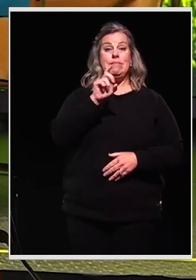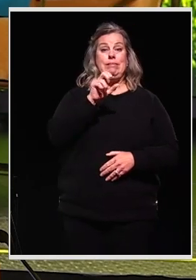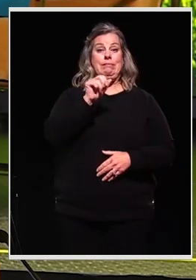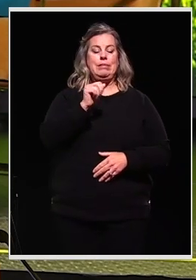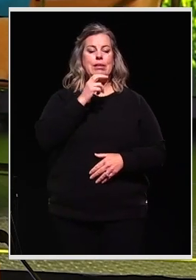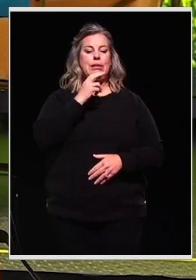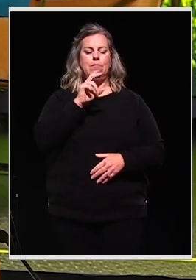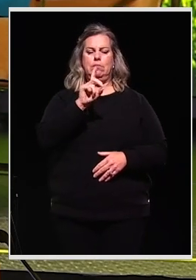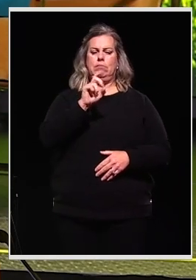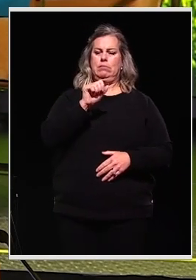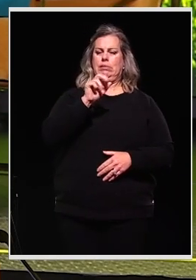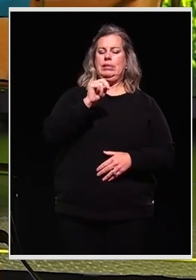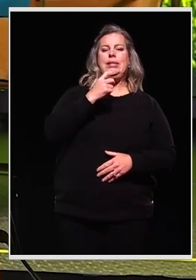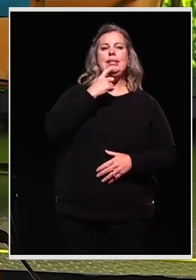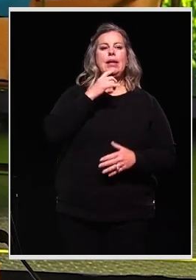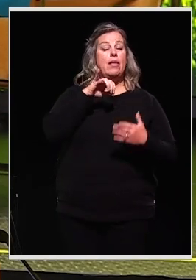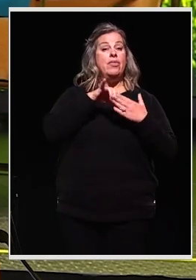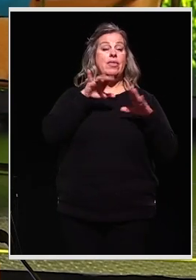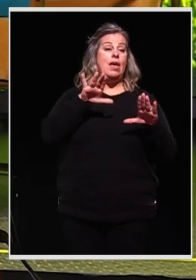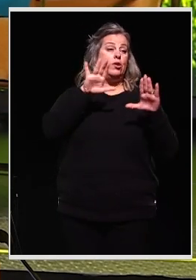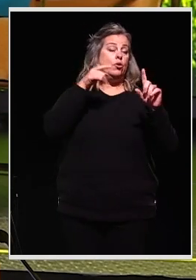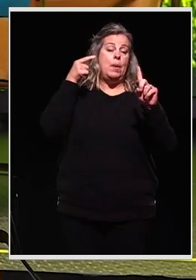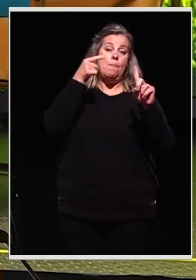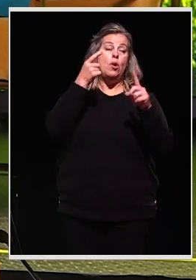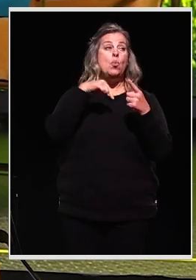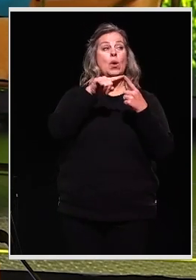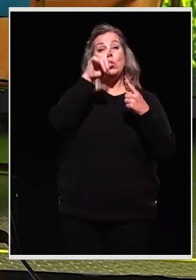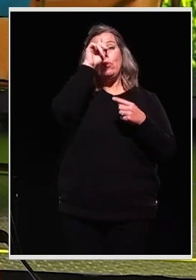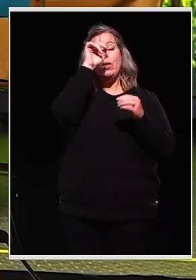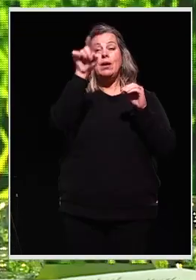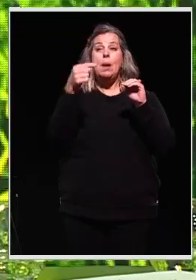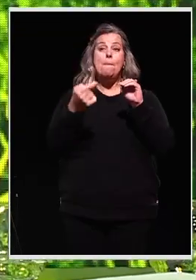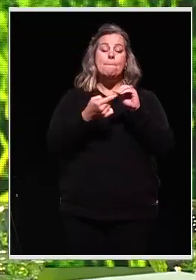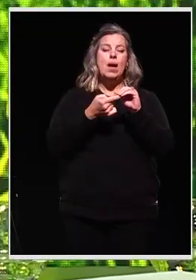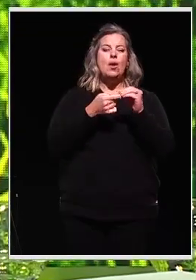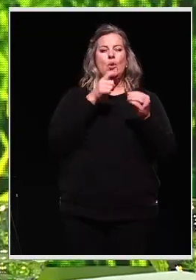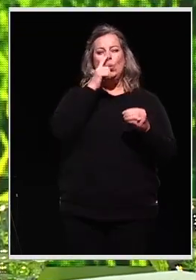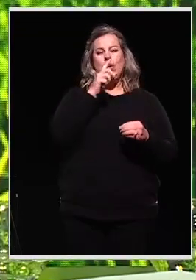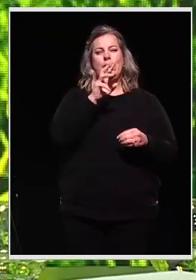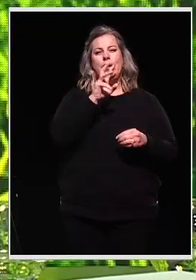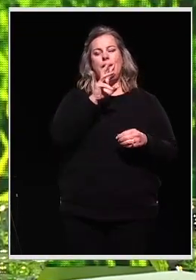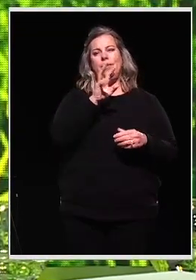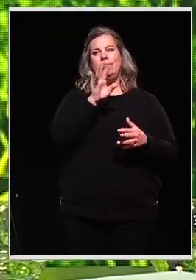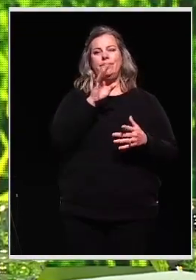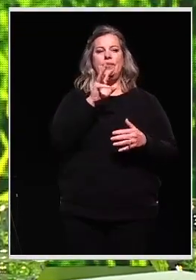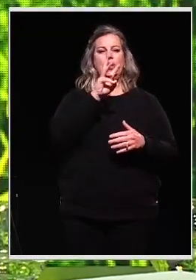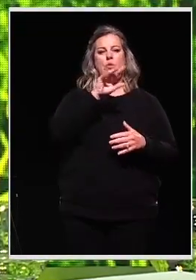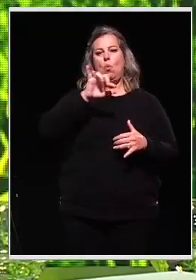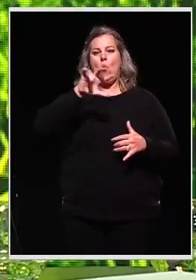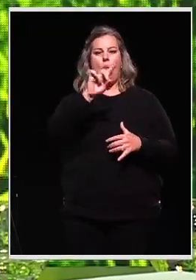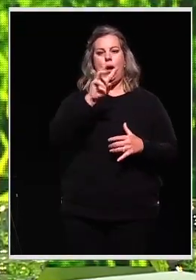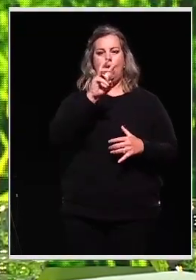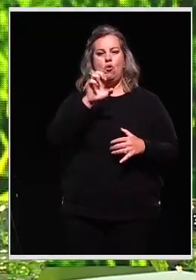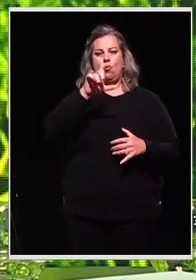such a great point that Harmoon makes, especially when you consider that it is kind of Wild West when it comes to carbon. There's a